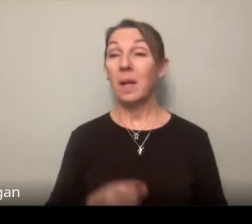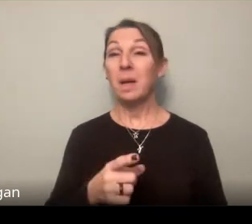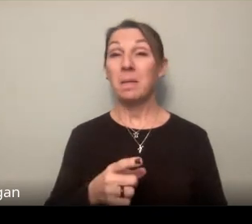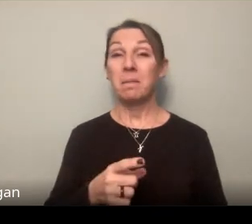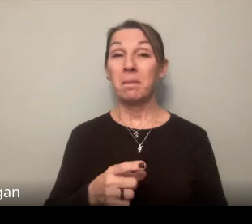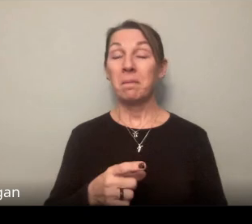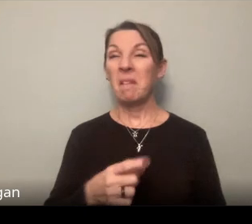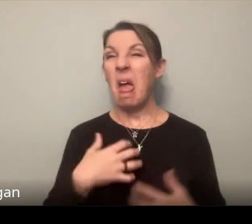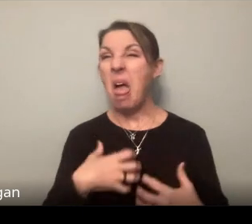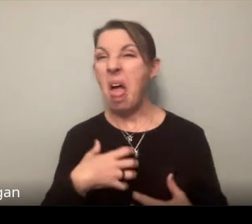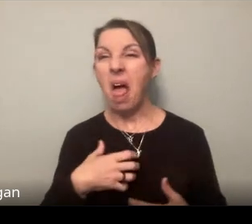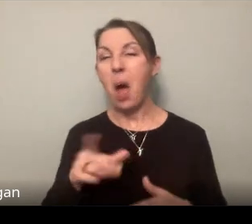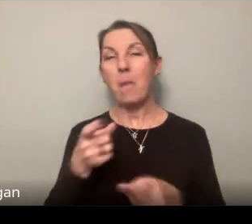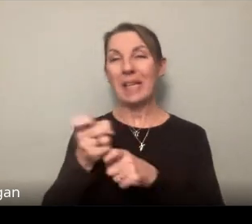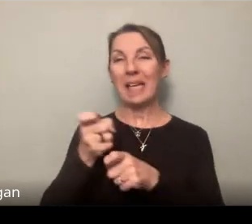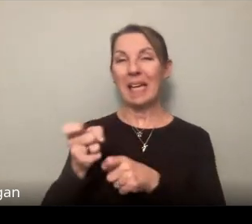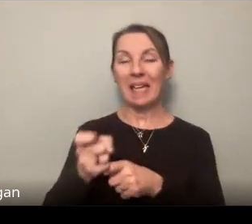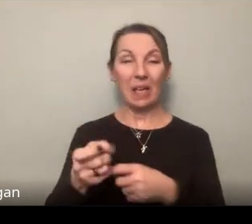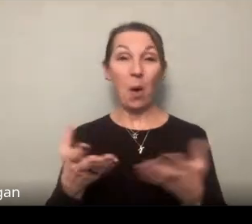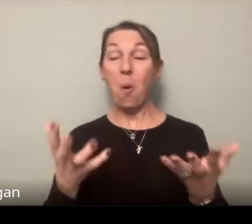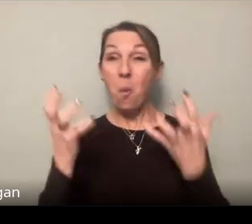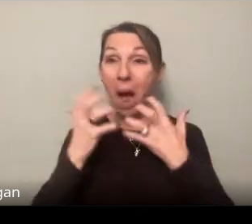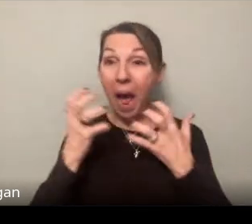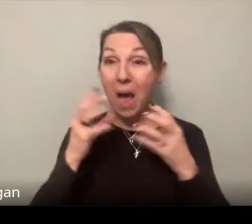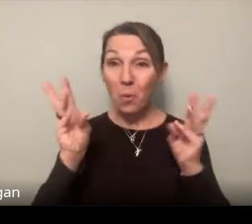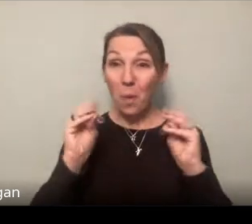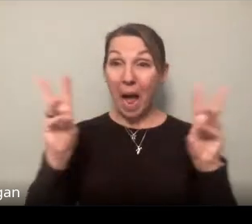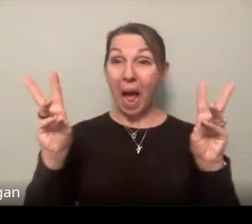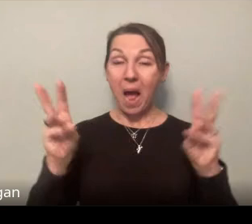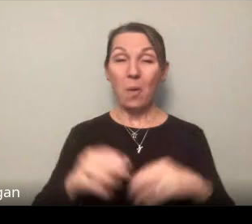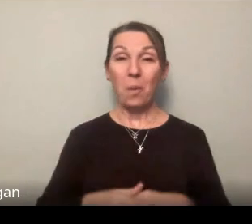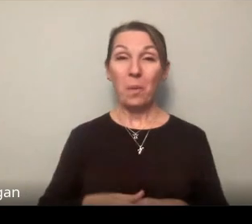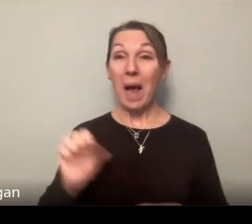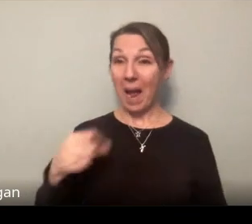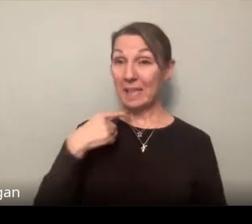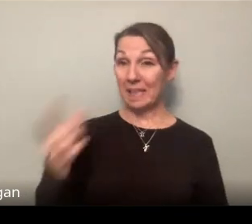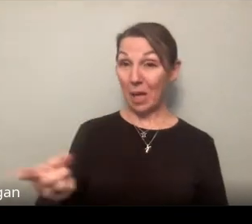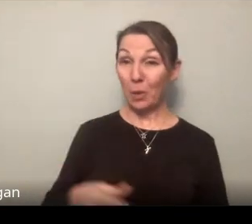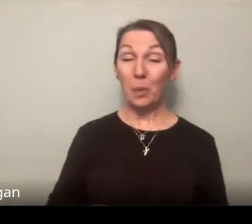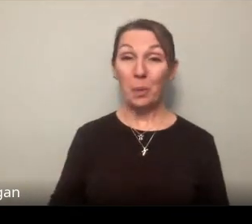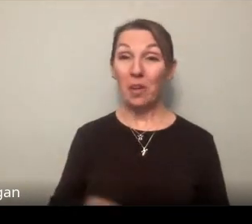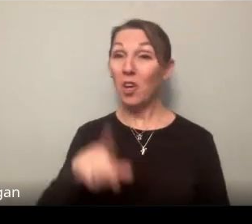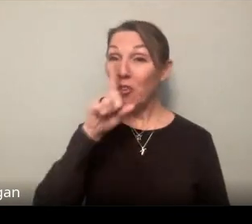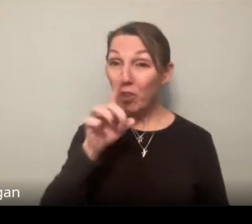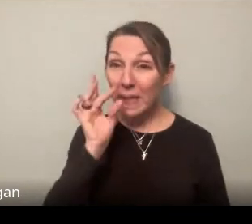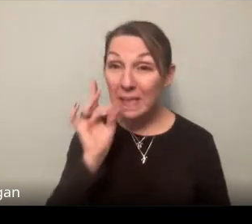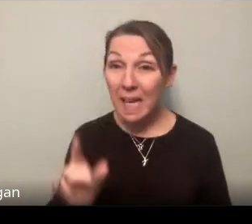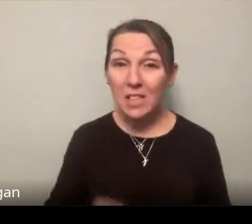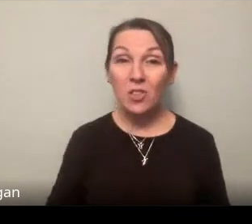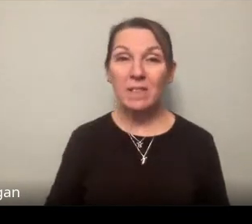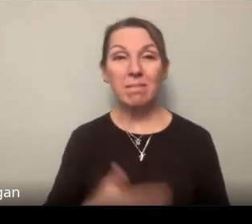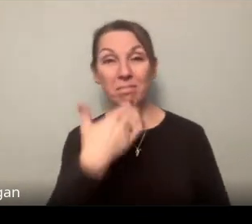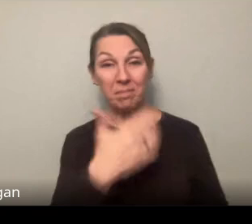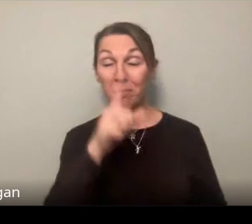Oh, no, just kidding. What? Wow. I have to tell you, it really is delicious. Thank